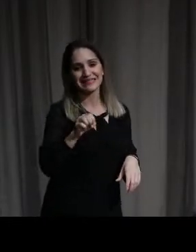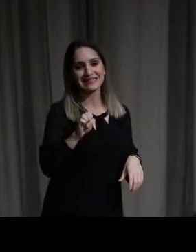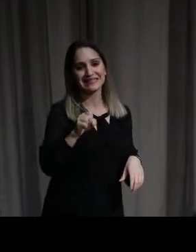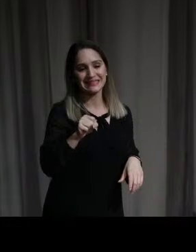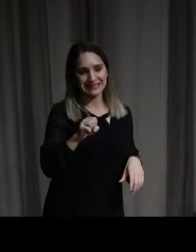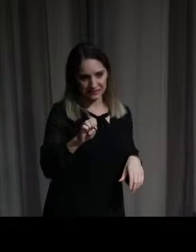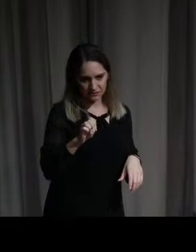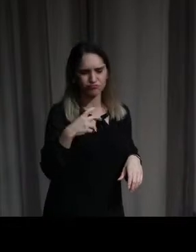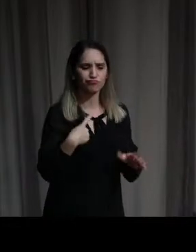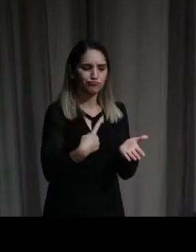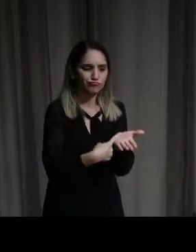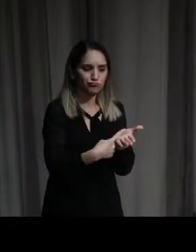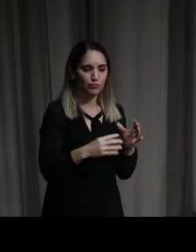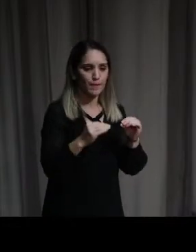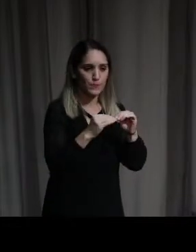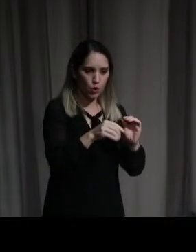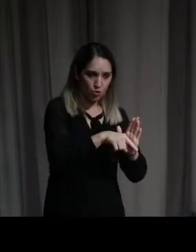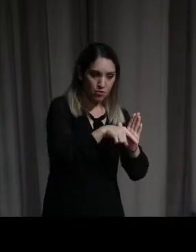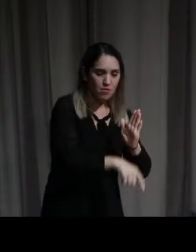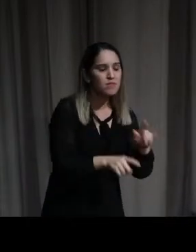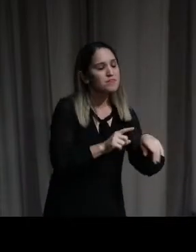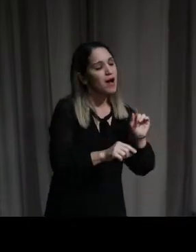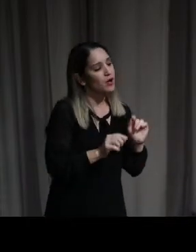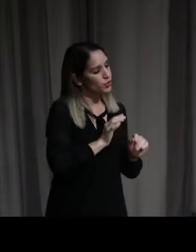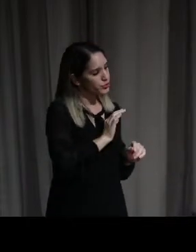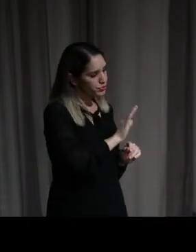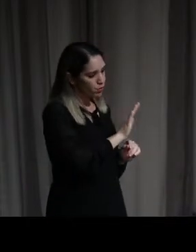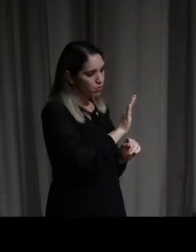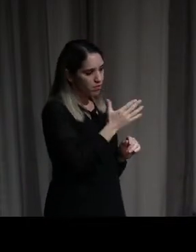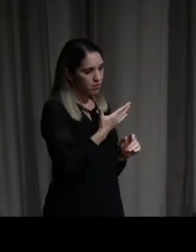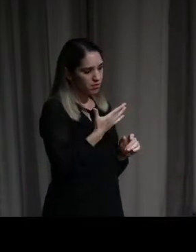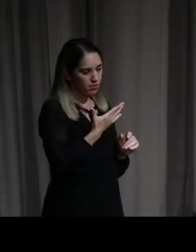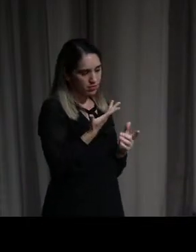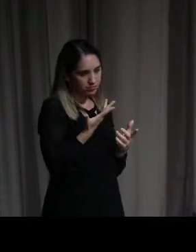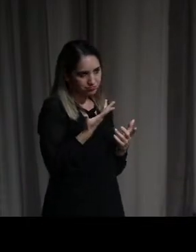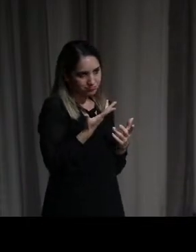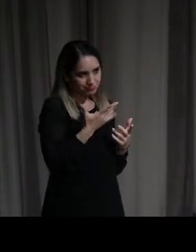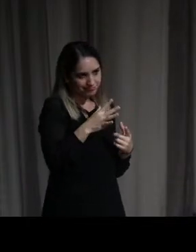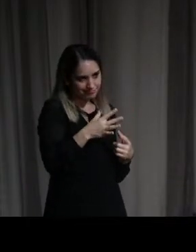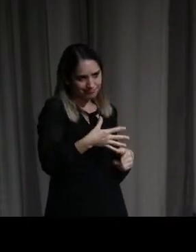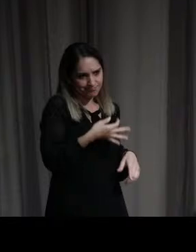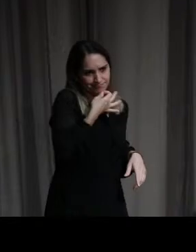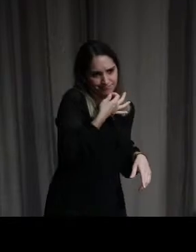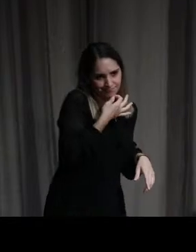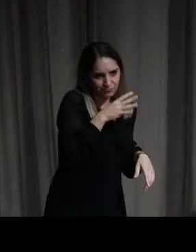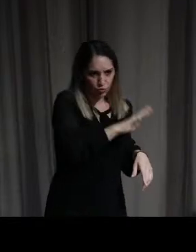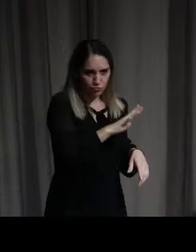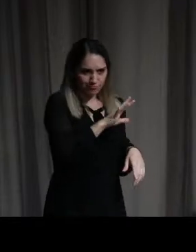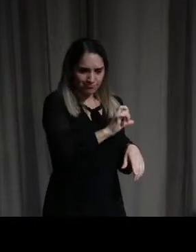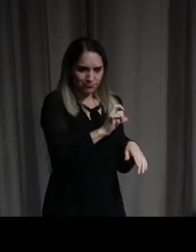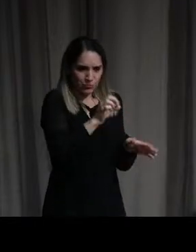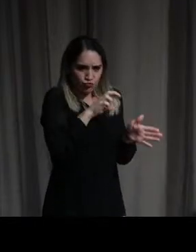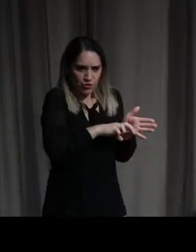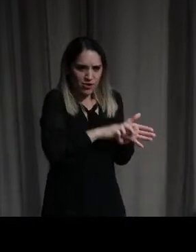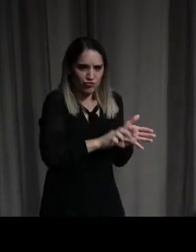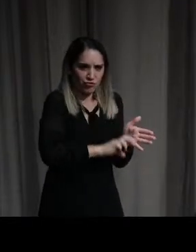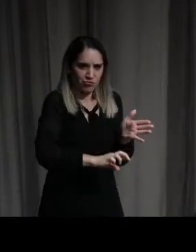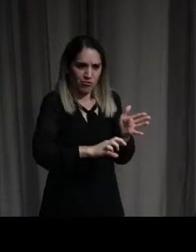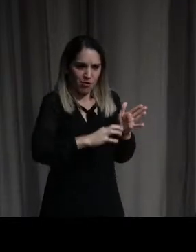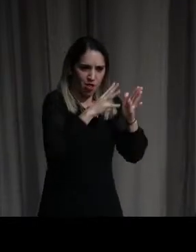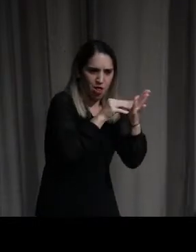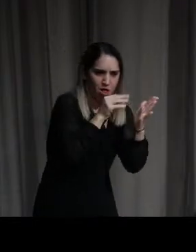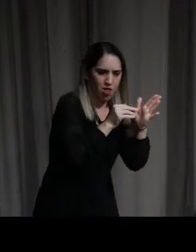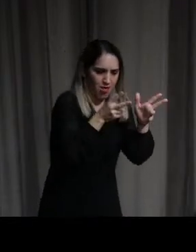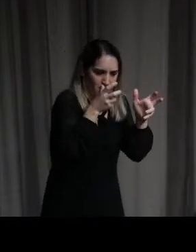Bustamante. But your specialty as a scholar is really modern Cuba after 1959, and kind of